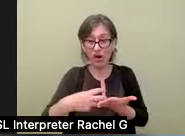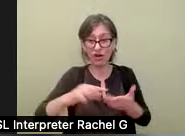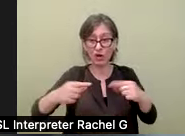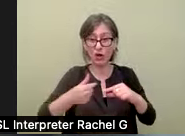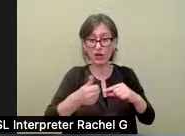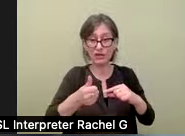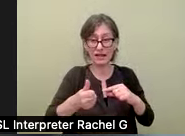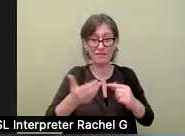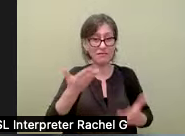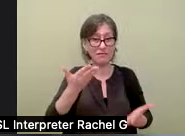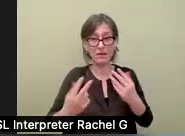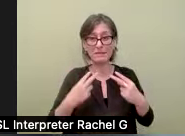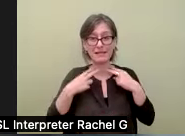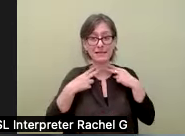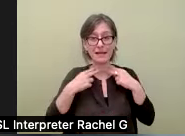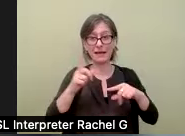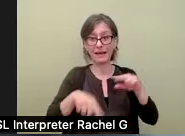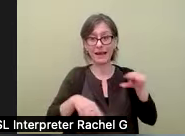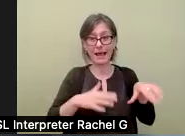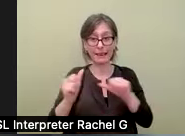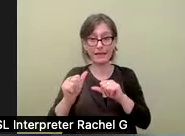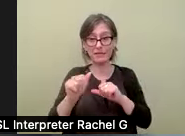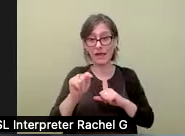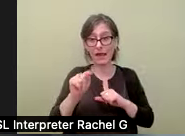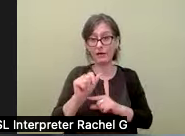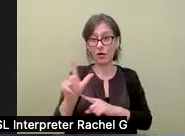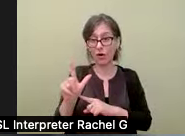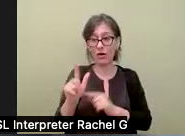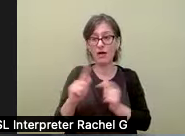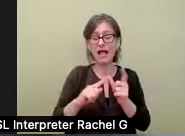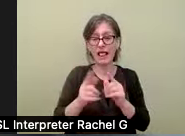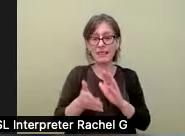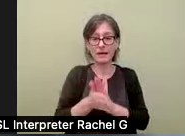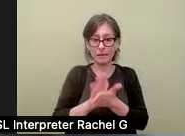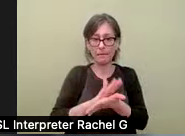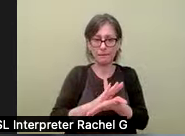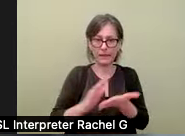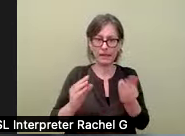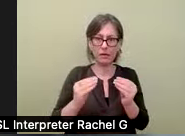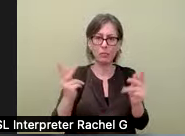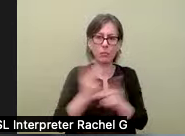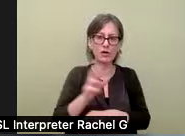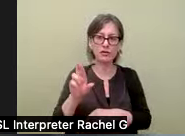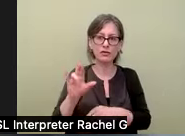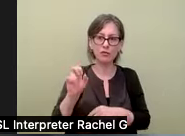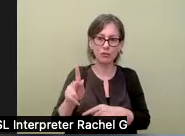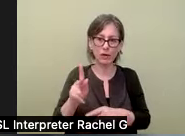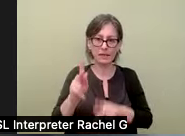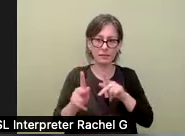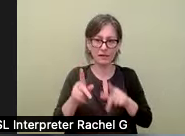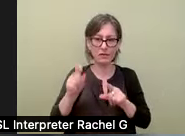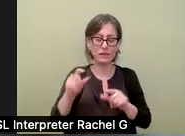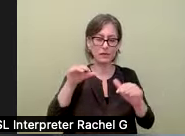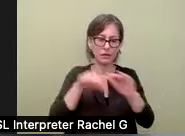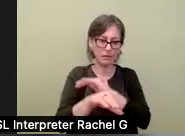not be able to evacuate. And then you become a casualty where rescuers need to come in and provide